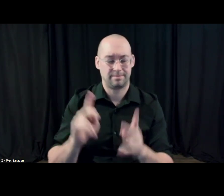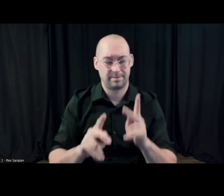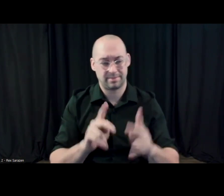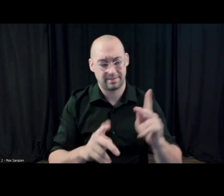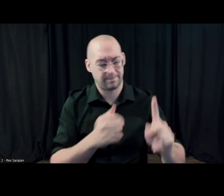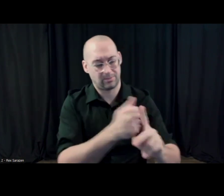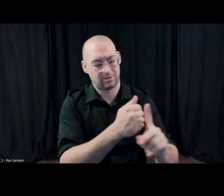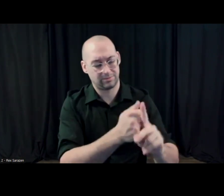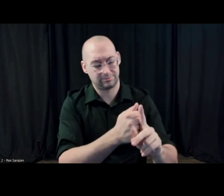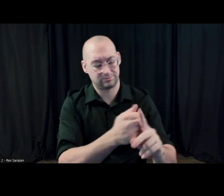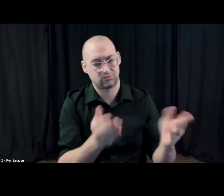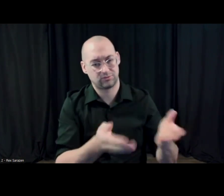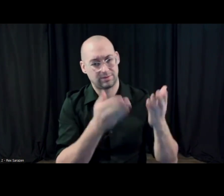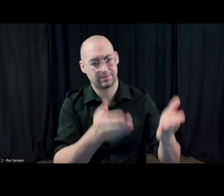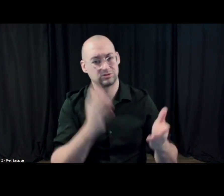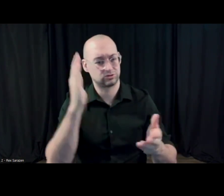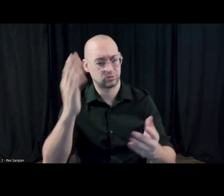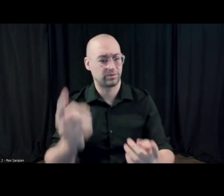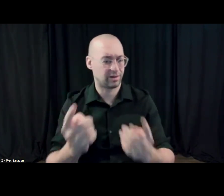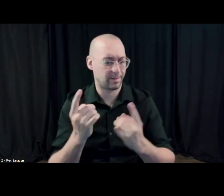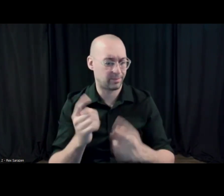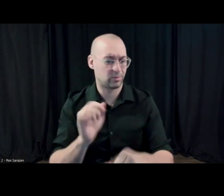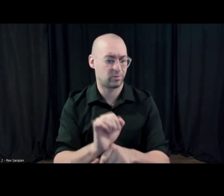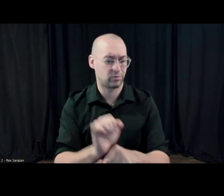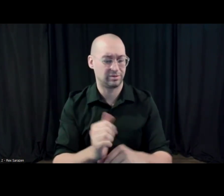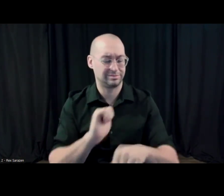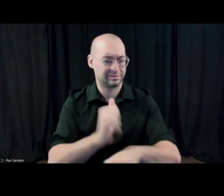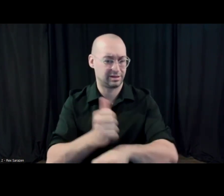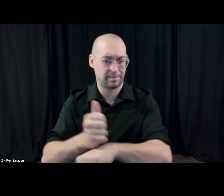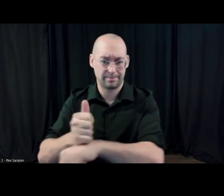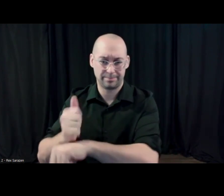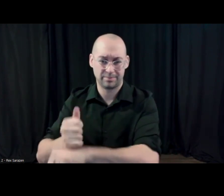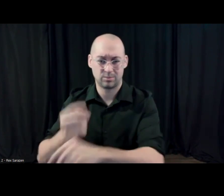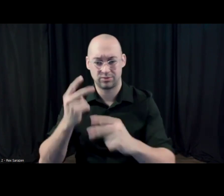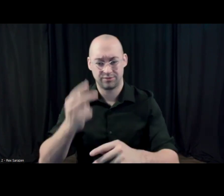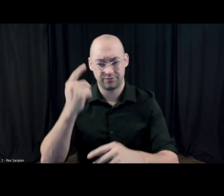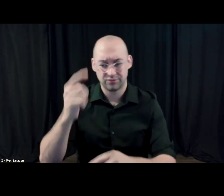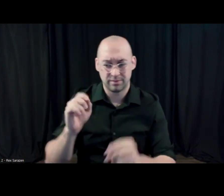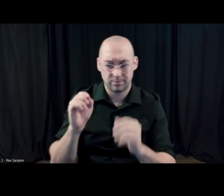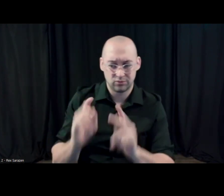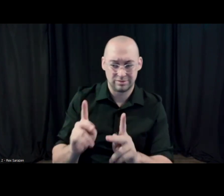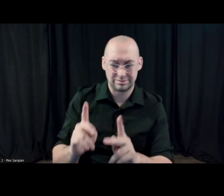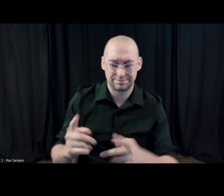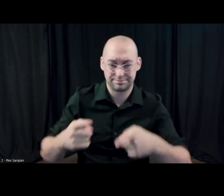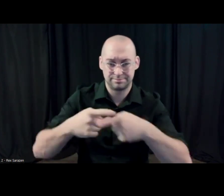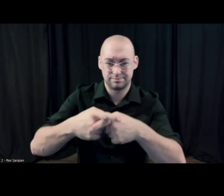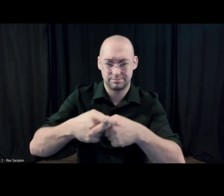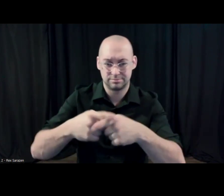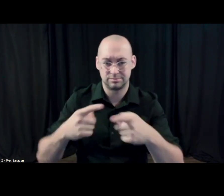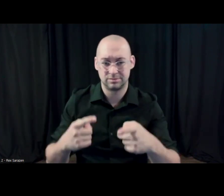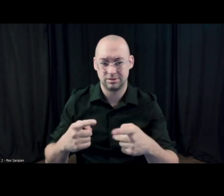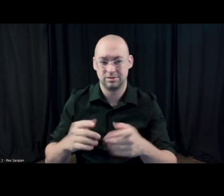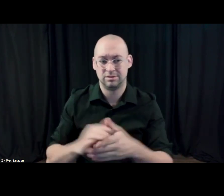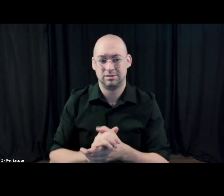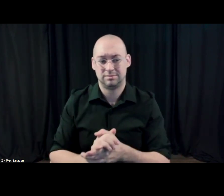series of recommendations will come forward. We will be working to implement and again, looking for those opportunities of intersection across, again, the Master Plan